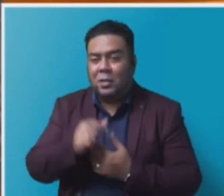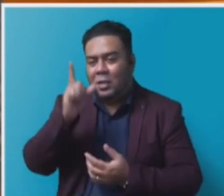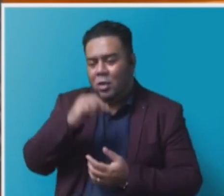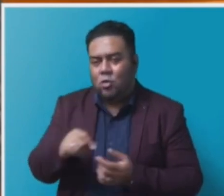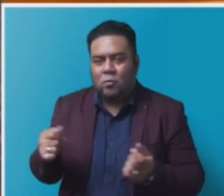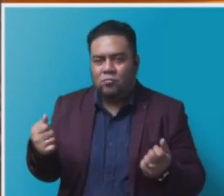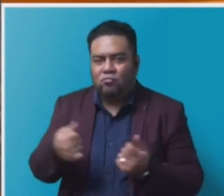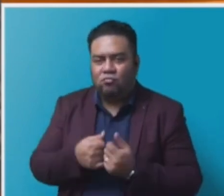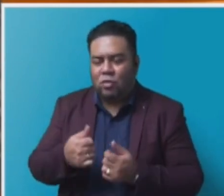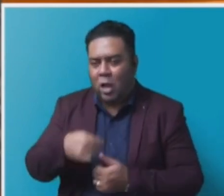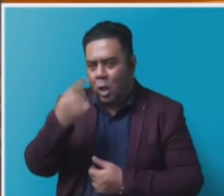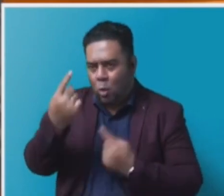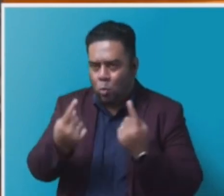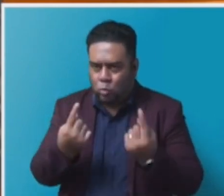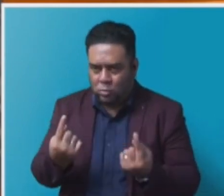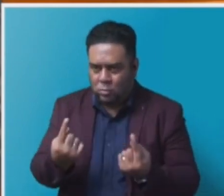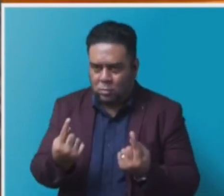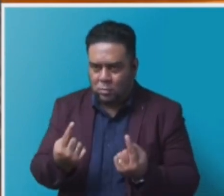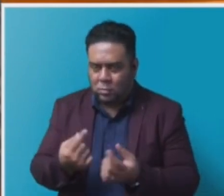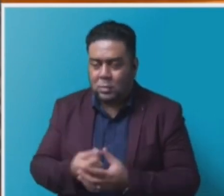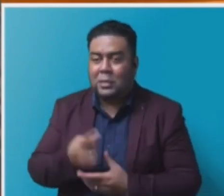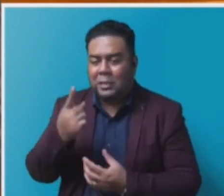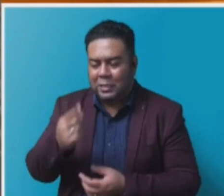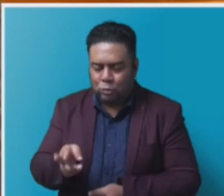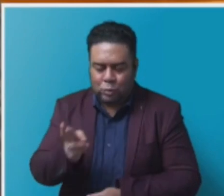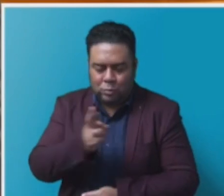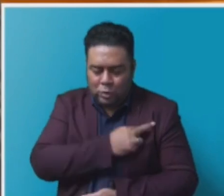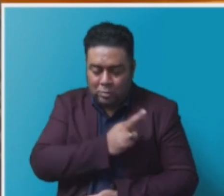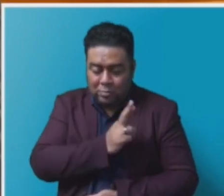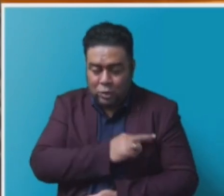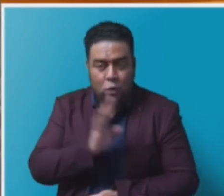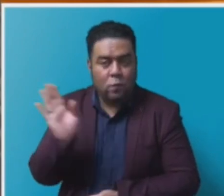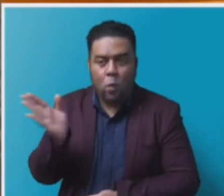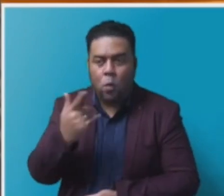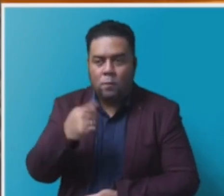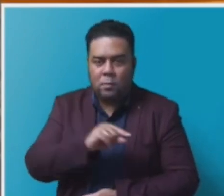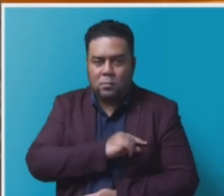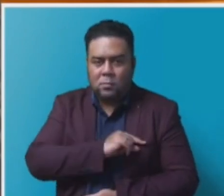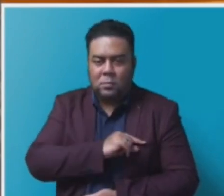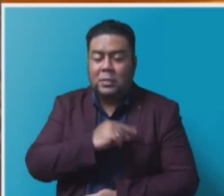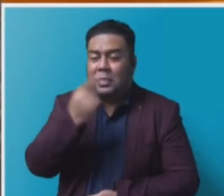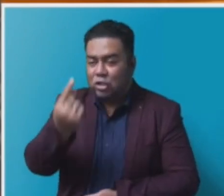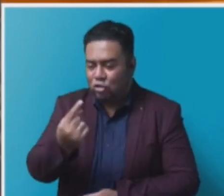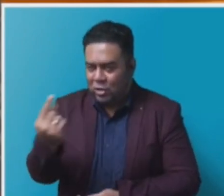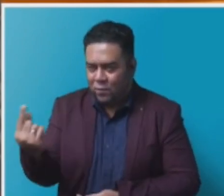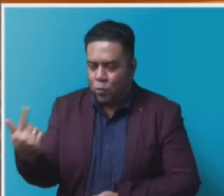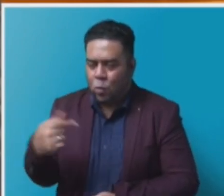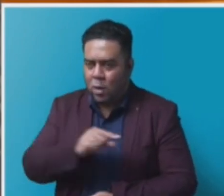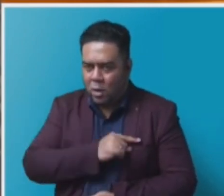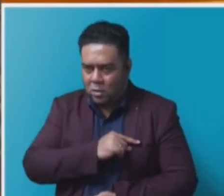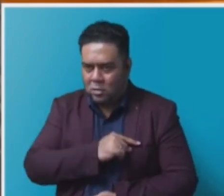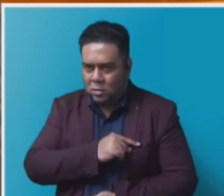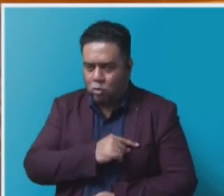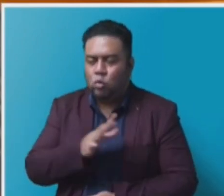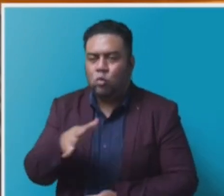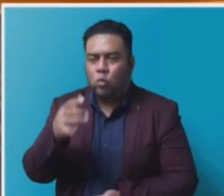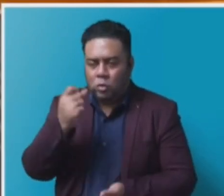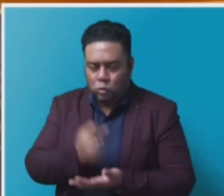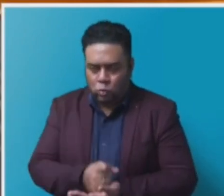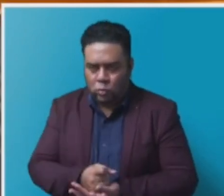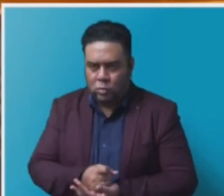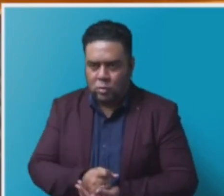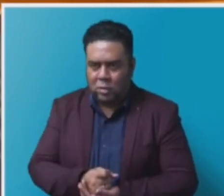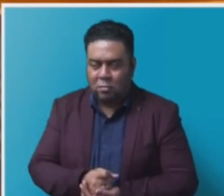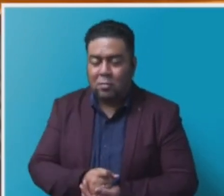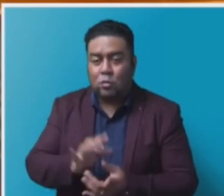fight this battle alone. It is the responsibility of all of us, each and every one of us, to ensure